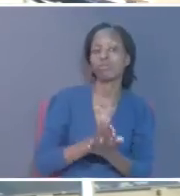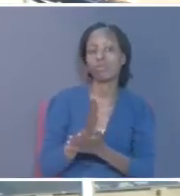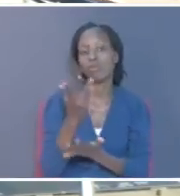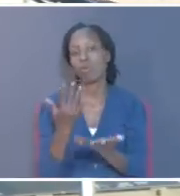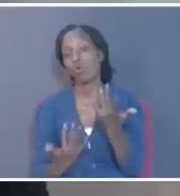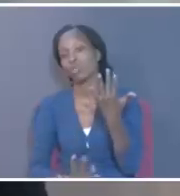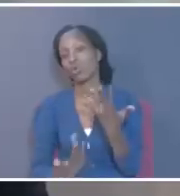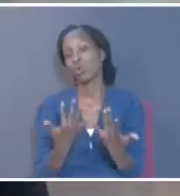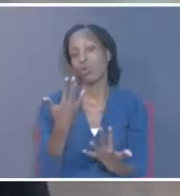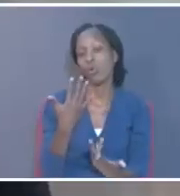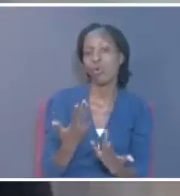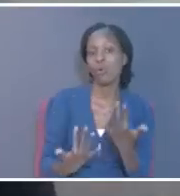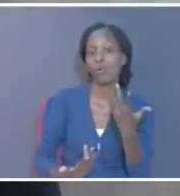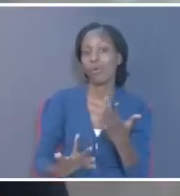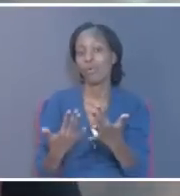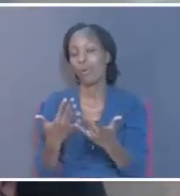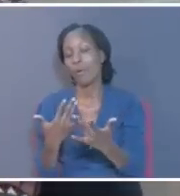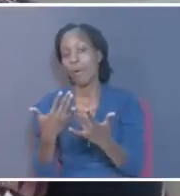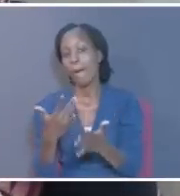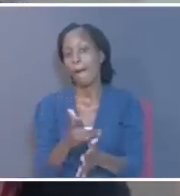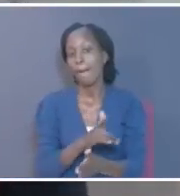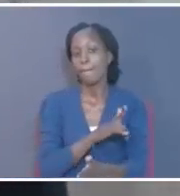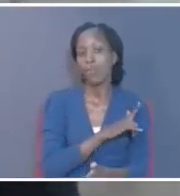ujibuye kwa moto.